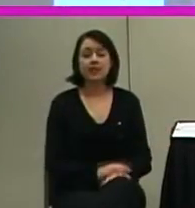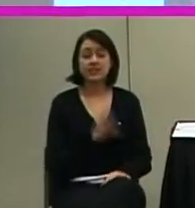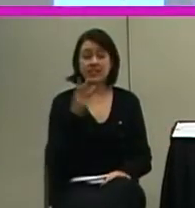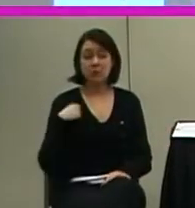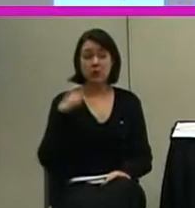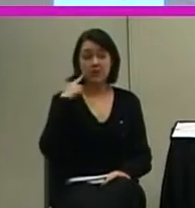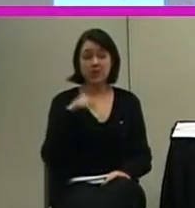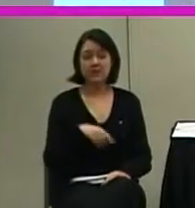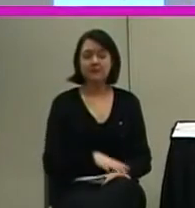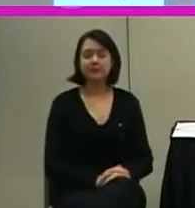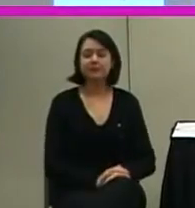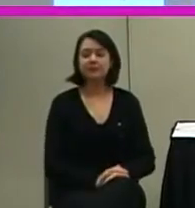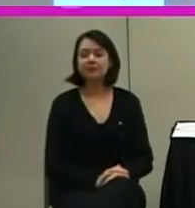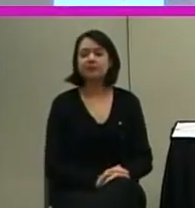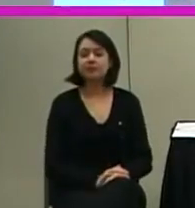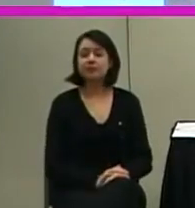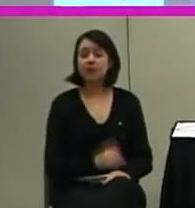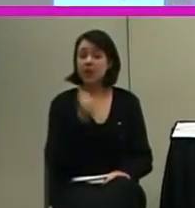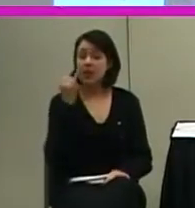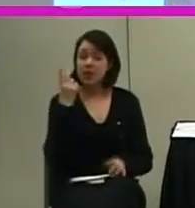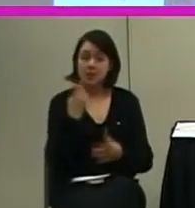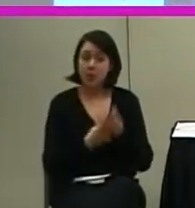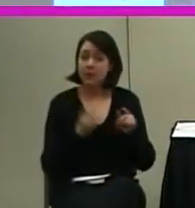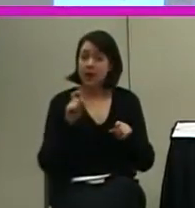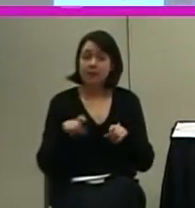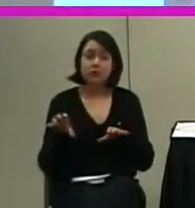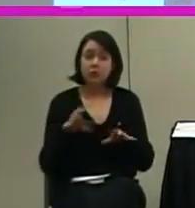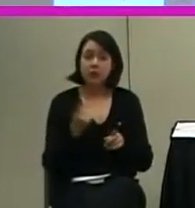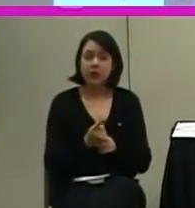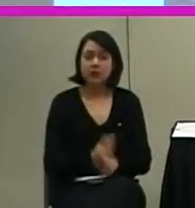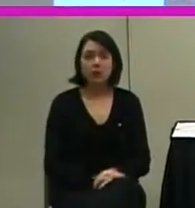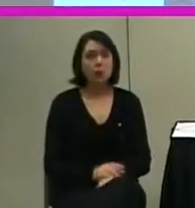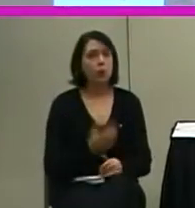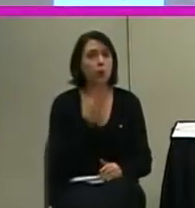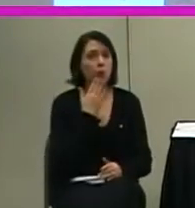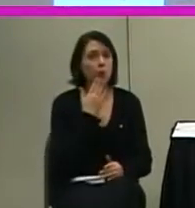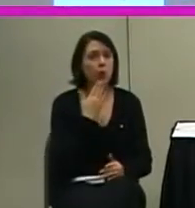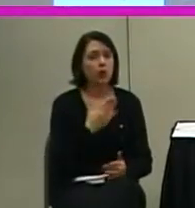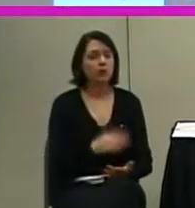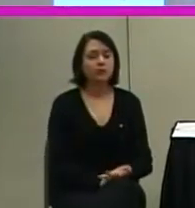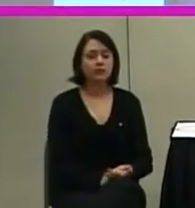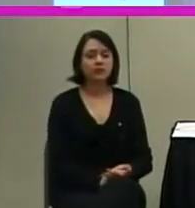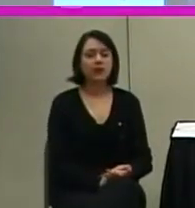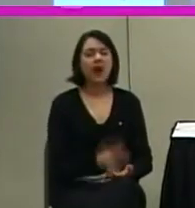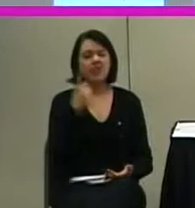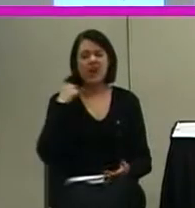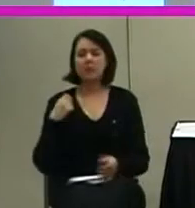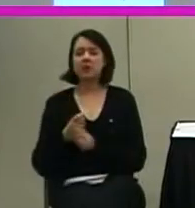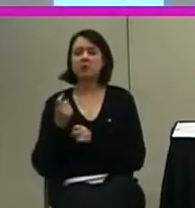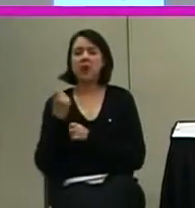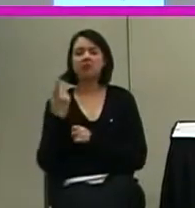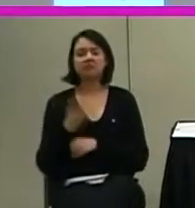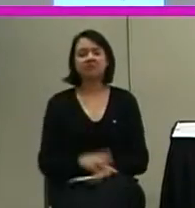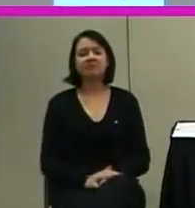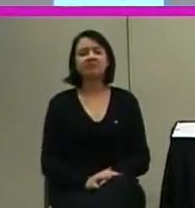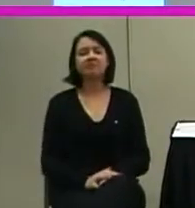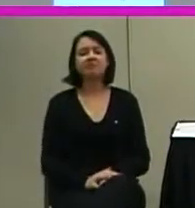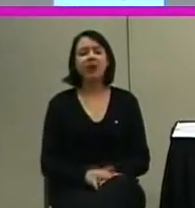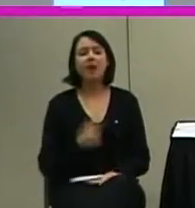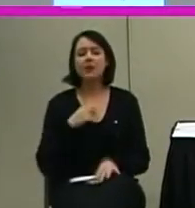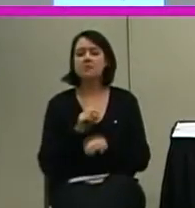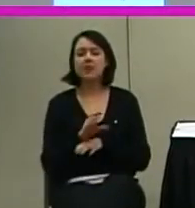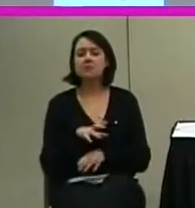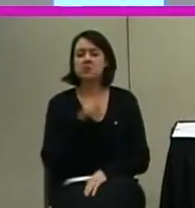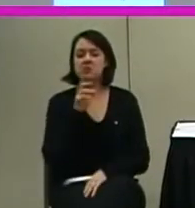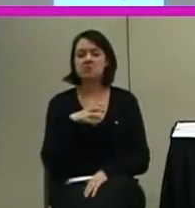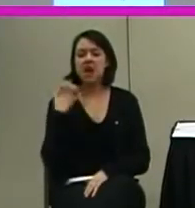this. They both have to do it right. I think I'm going to win. I'll put a win with at least one of these guys because I'm going to make them so